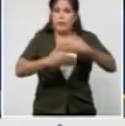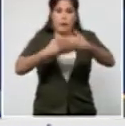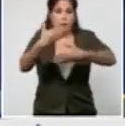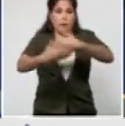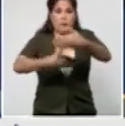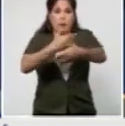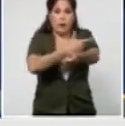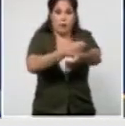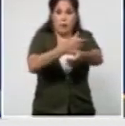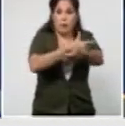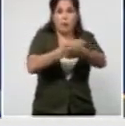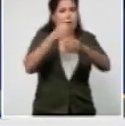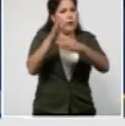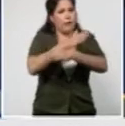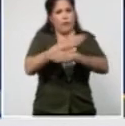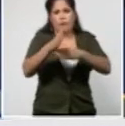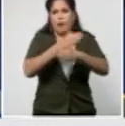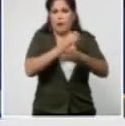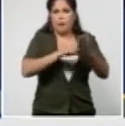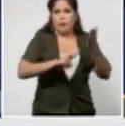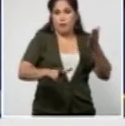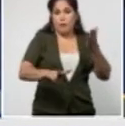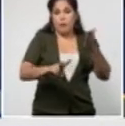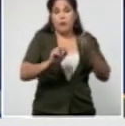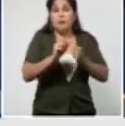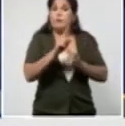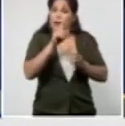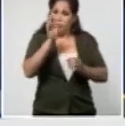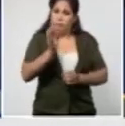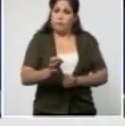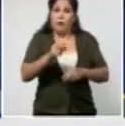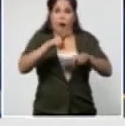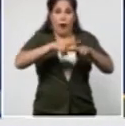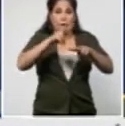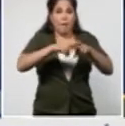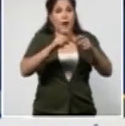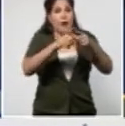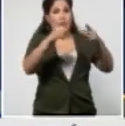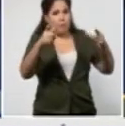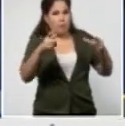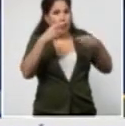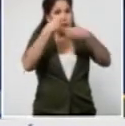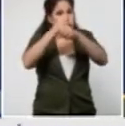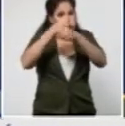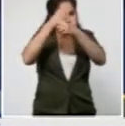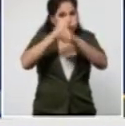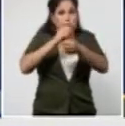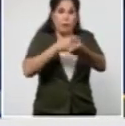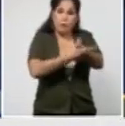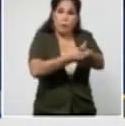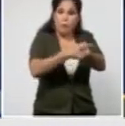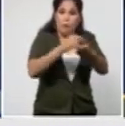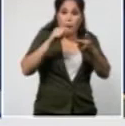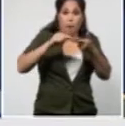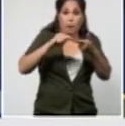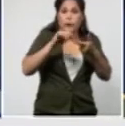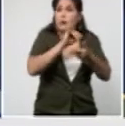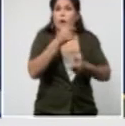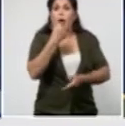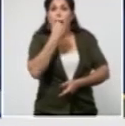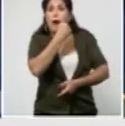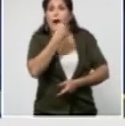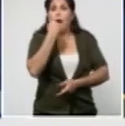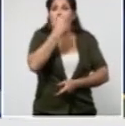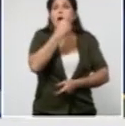Yesterday, samples were studied from all provinces of the country. Havana, with the largest number, it